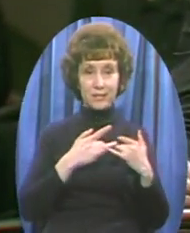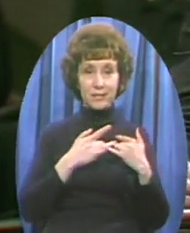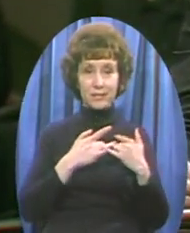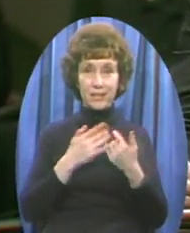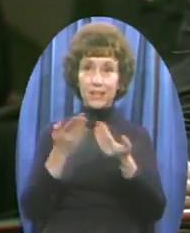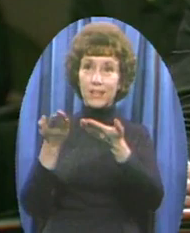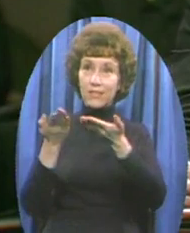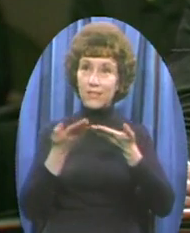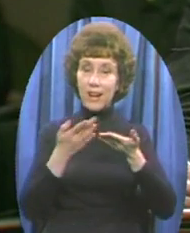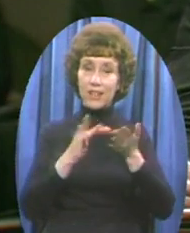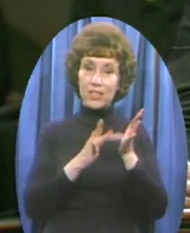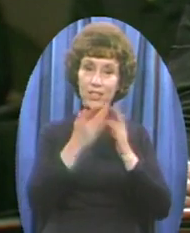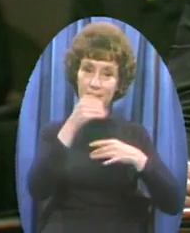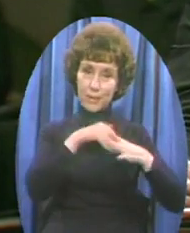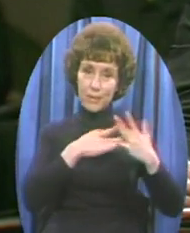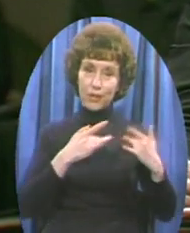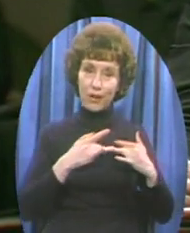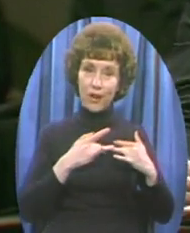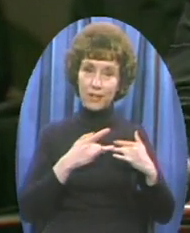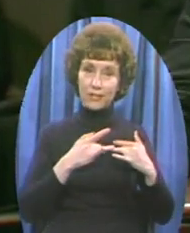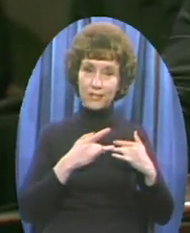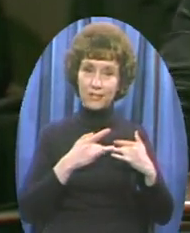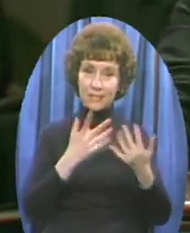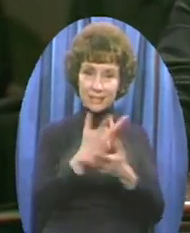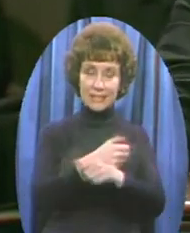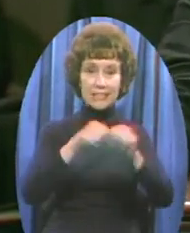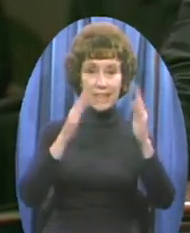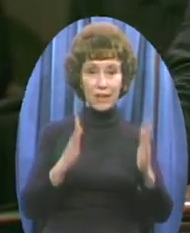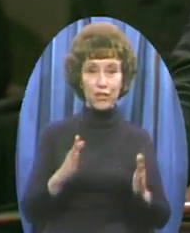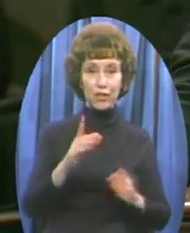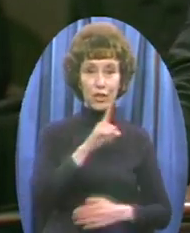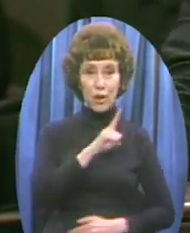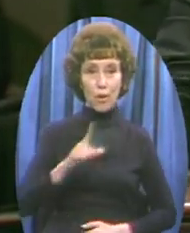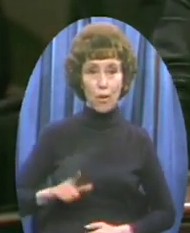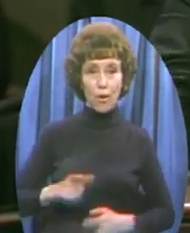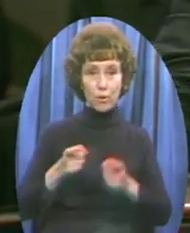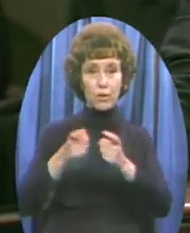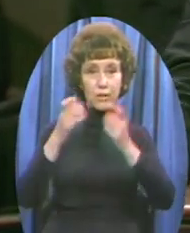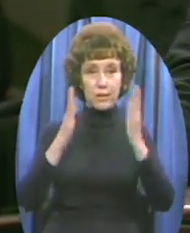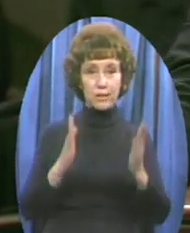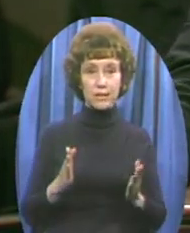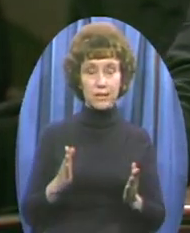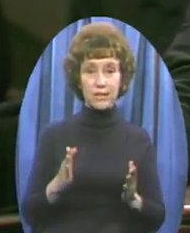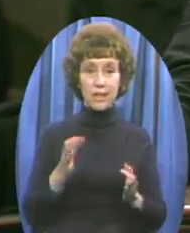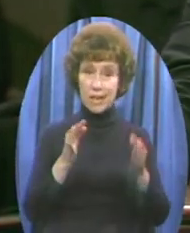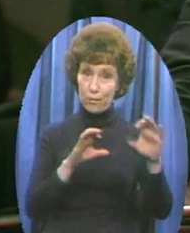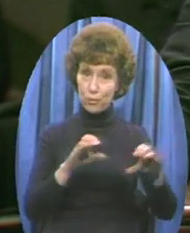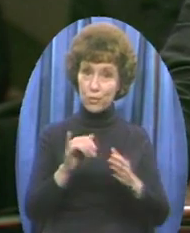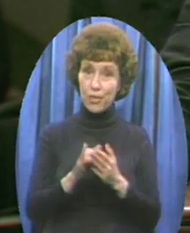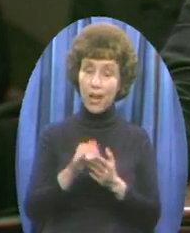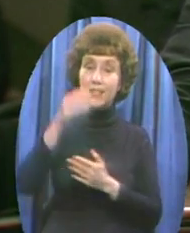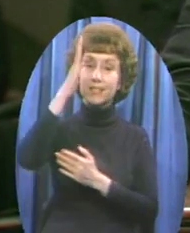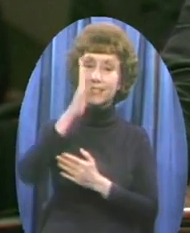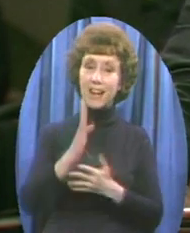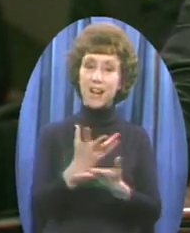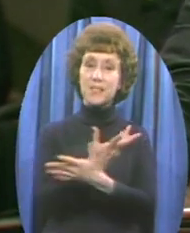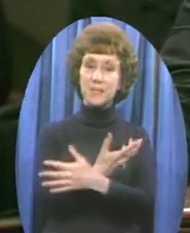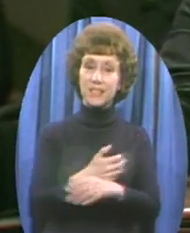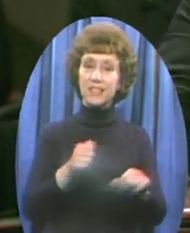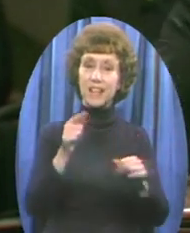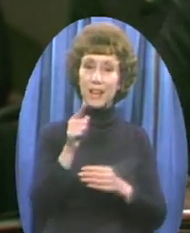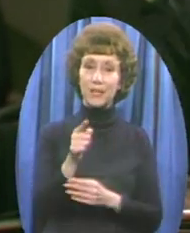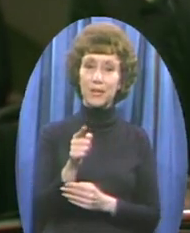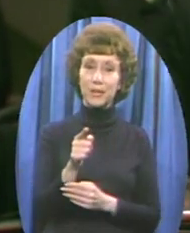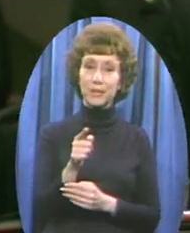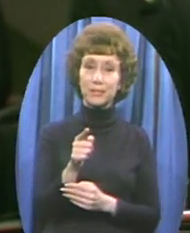Savior and Lord. And if you'll do that, God will save you right where you are. If